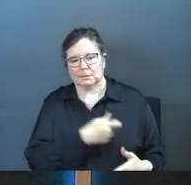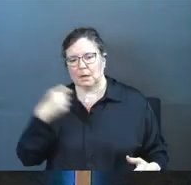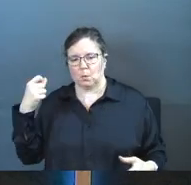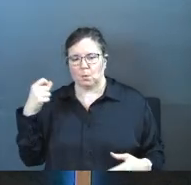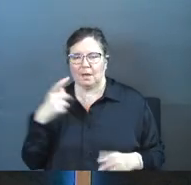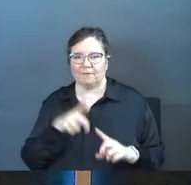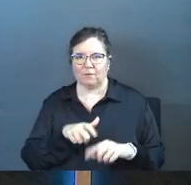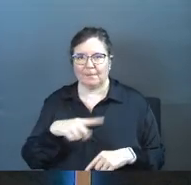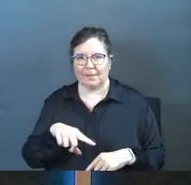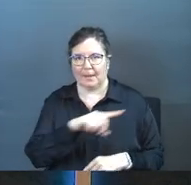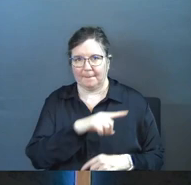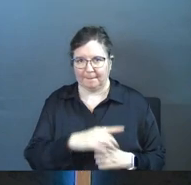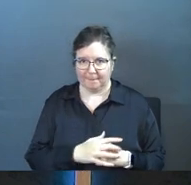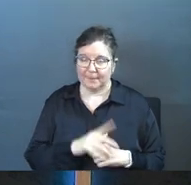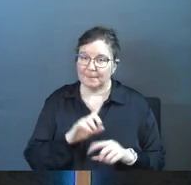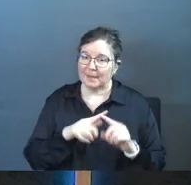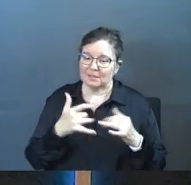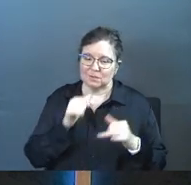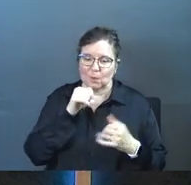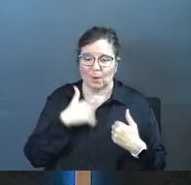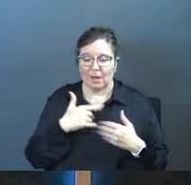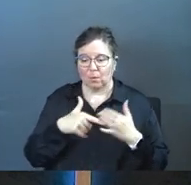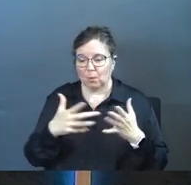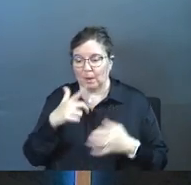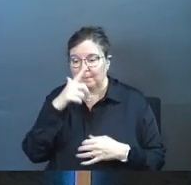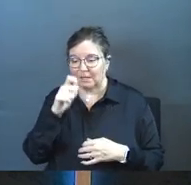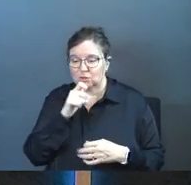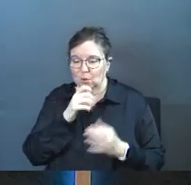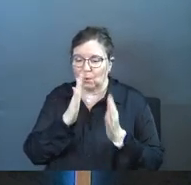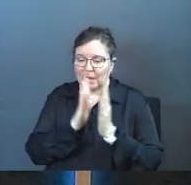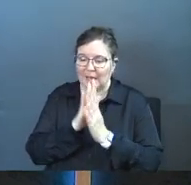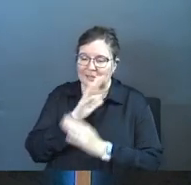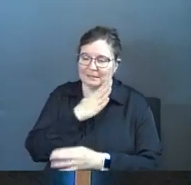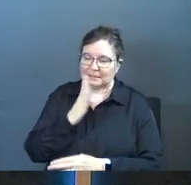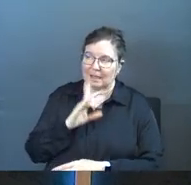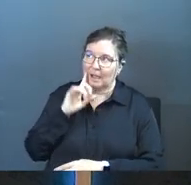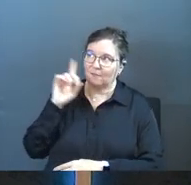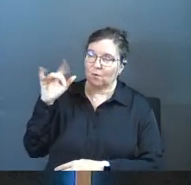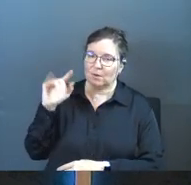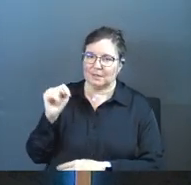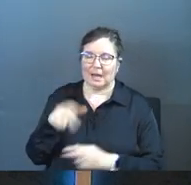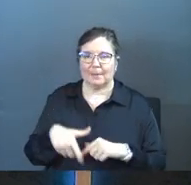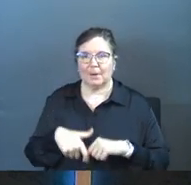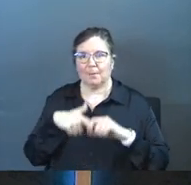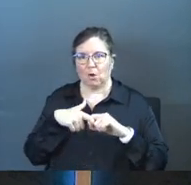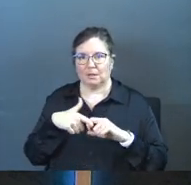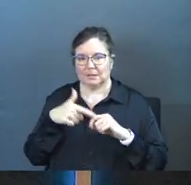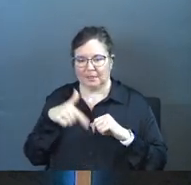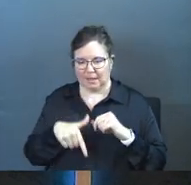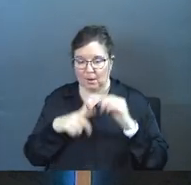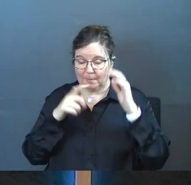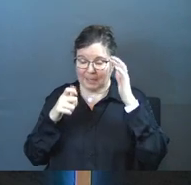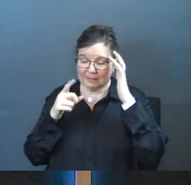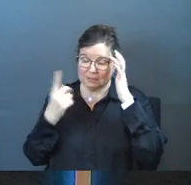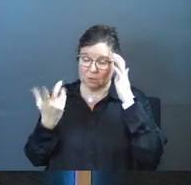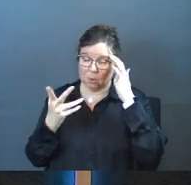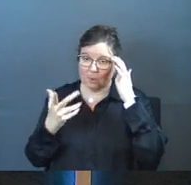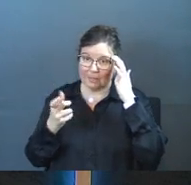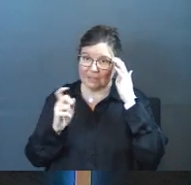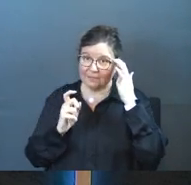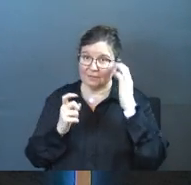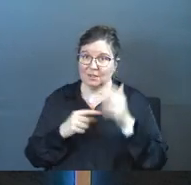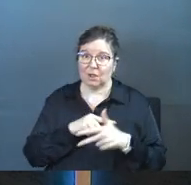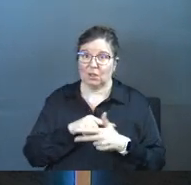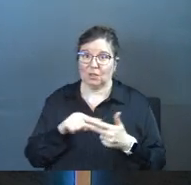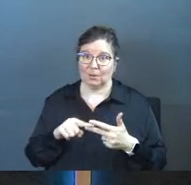away from them. Yet you don't have what you want because you don't ask God for it. And I'm going to pause this right there because he's already given